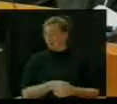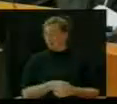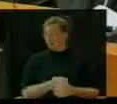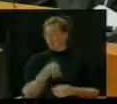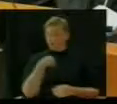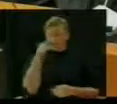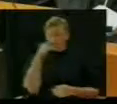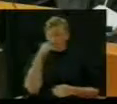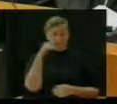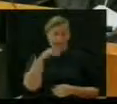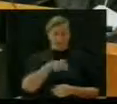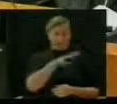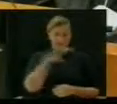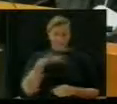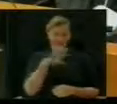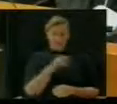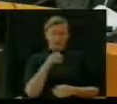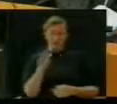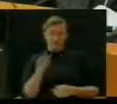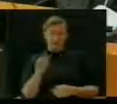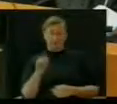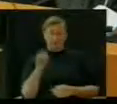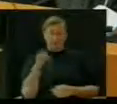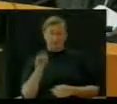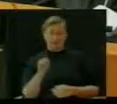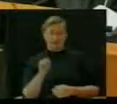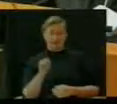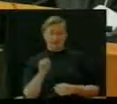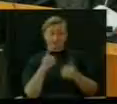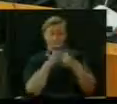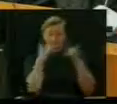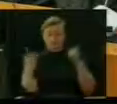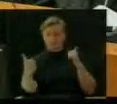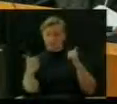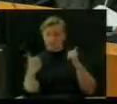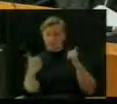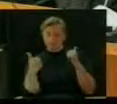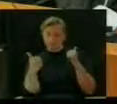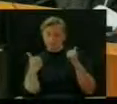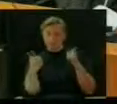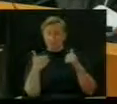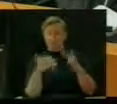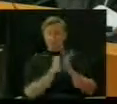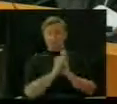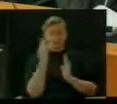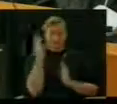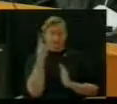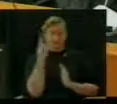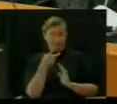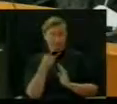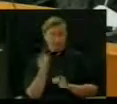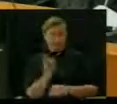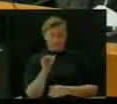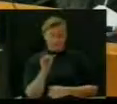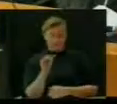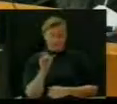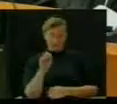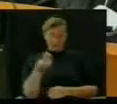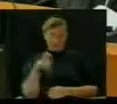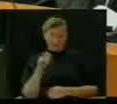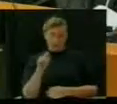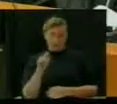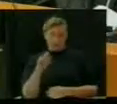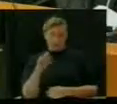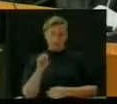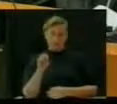don't think we're a separate body, the Ethics Committee and this commission here. I think we could come up with it and just send it down here, ask them to look at it like we did with nepotism. That's